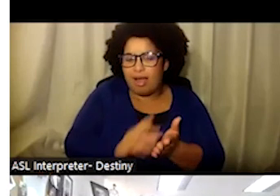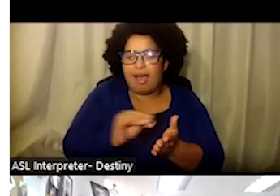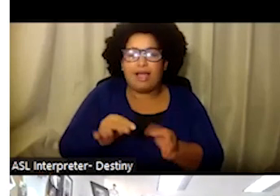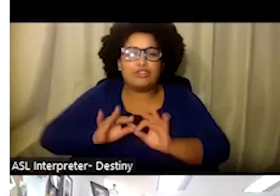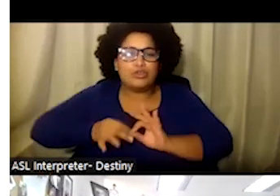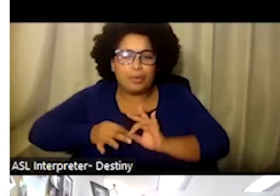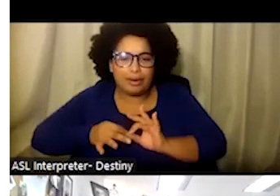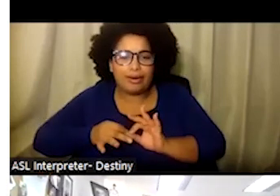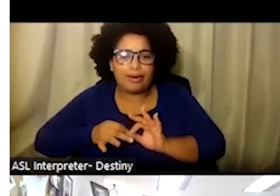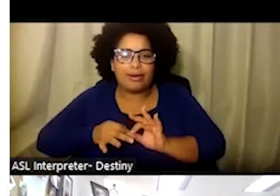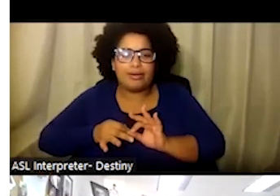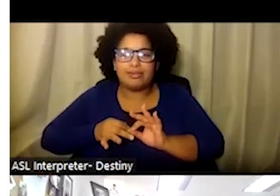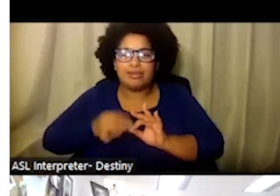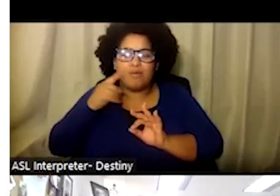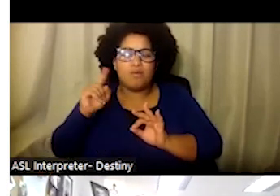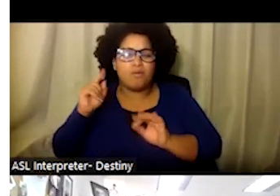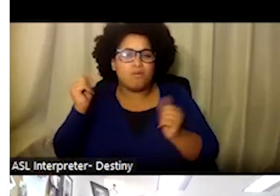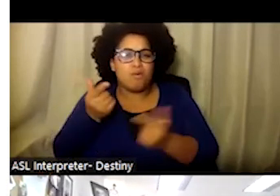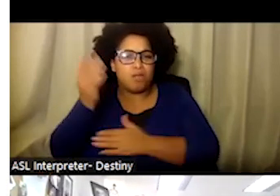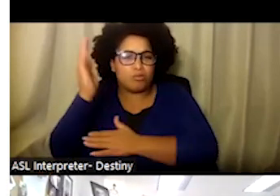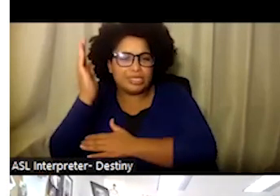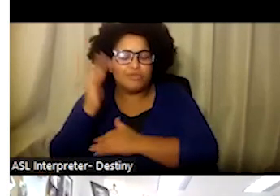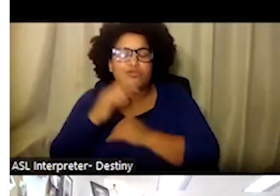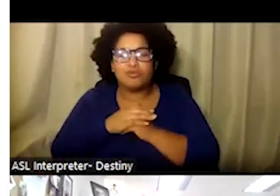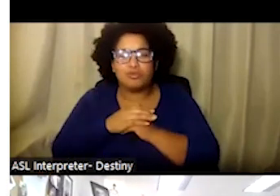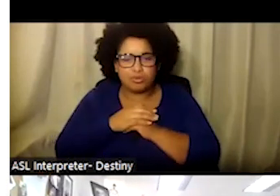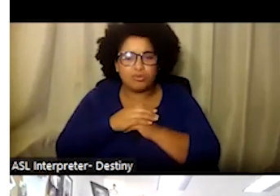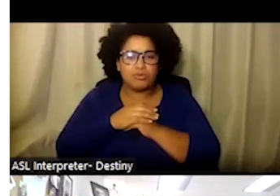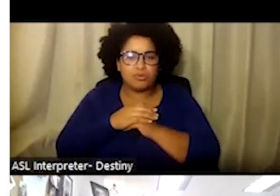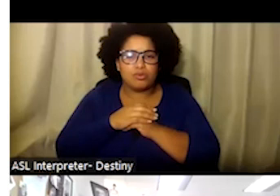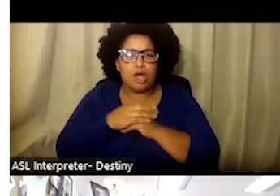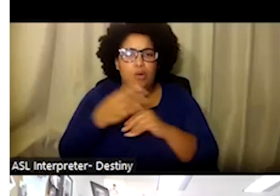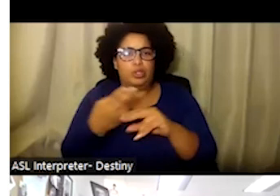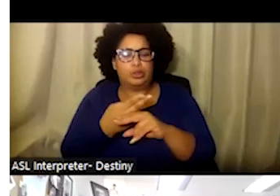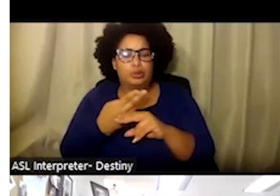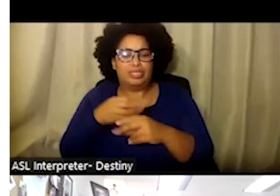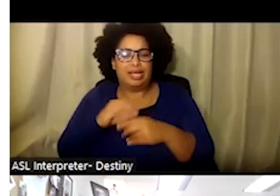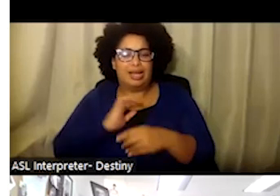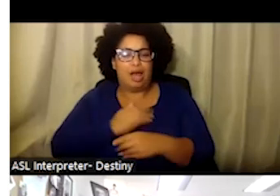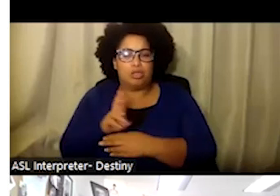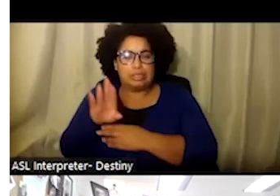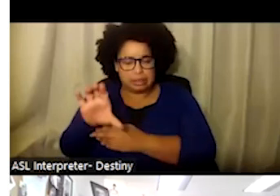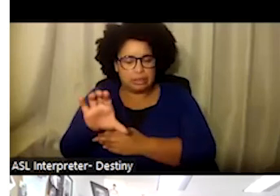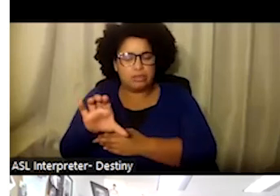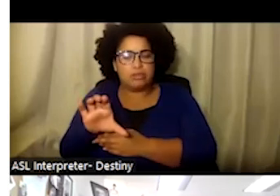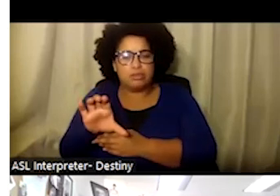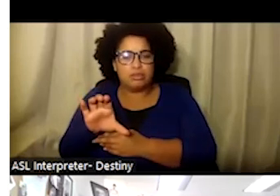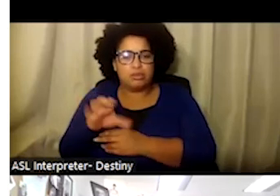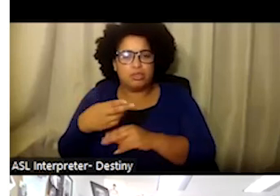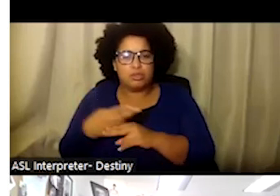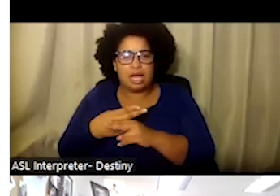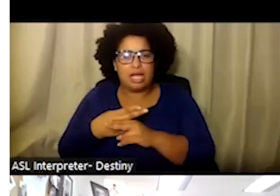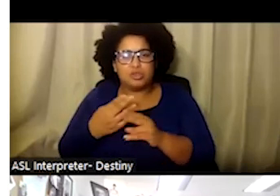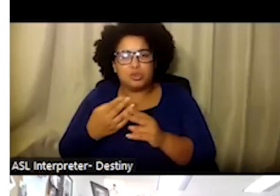for all of our presentations as well. We're using it at our regional center to build up that